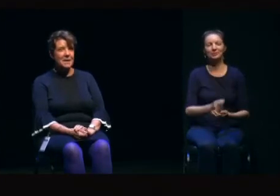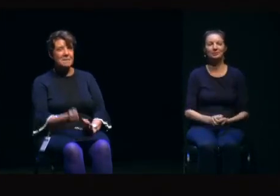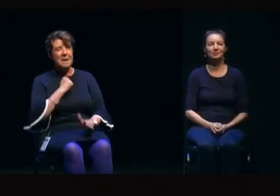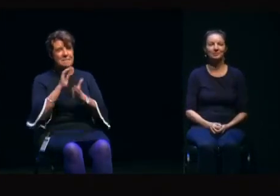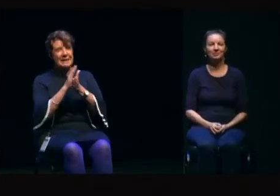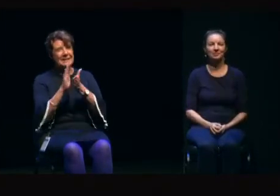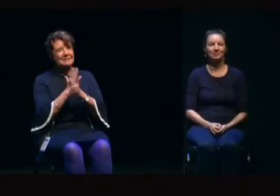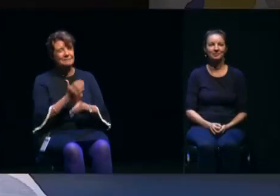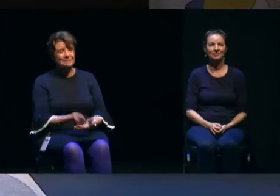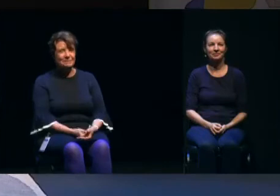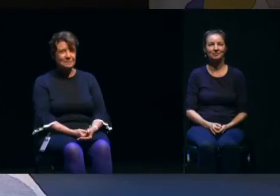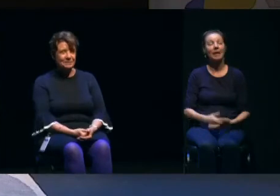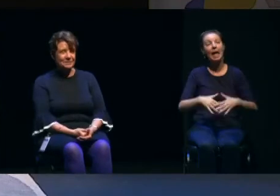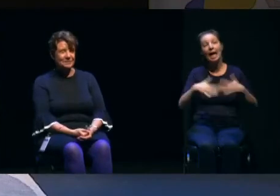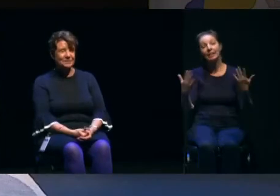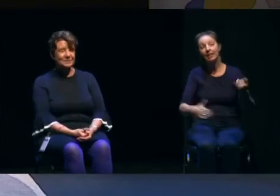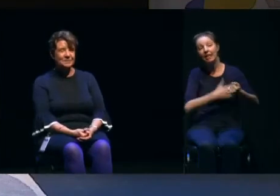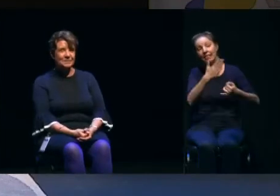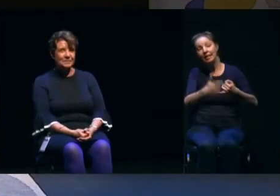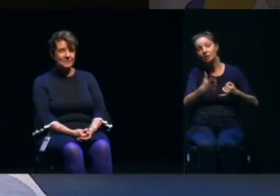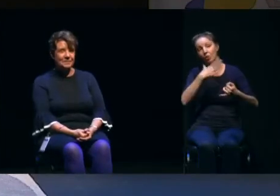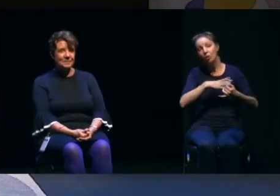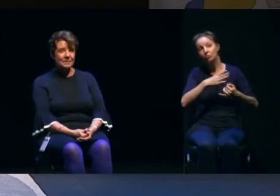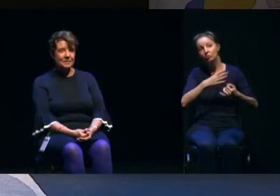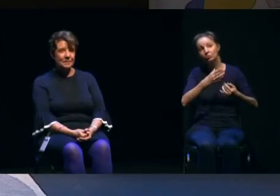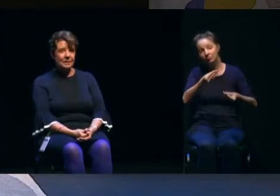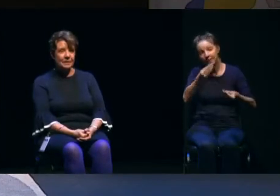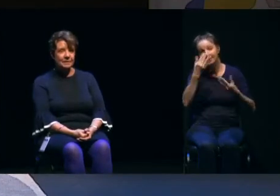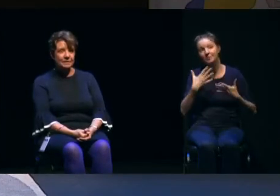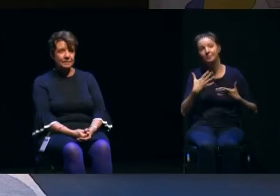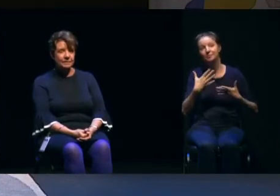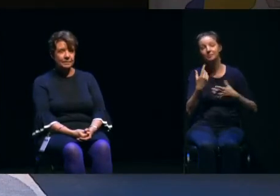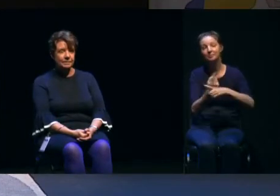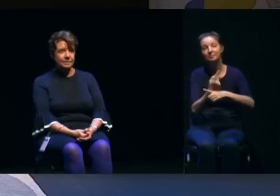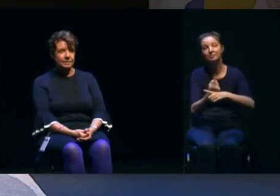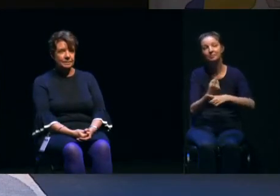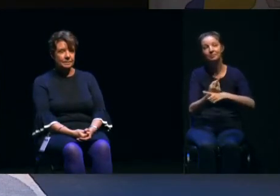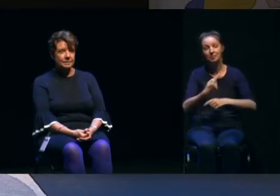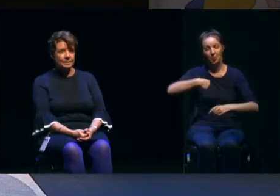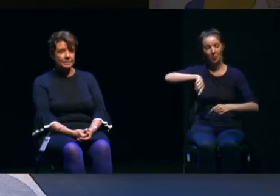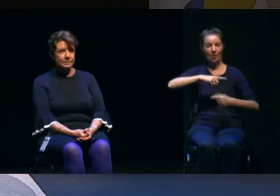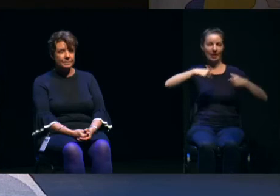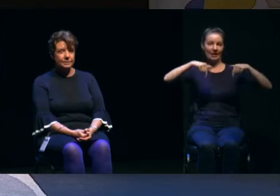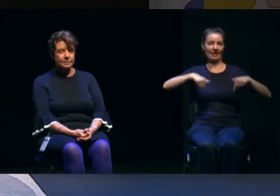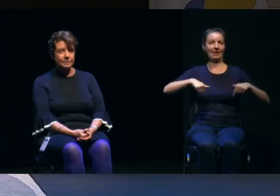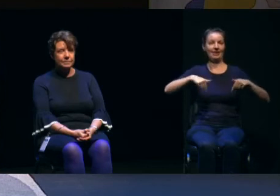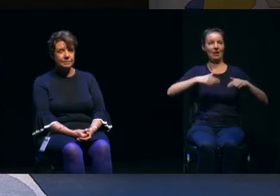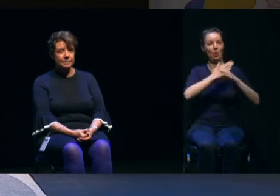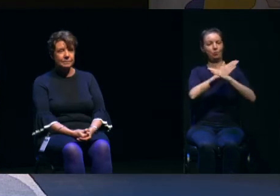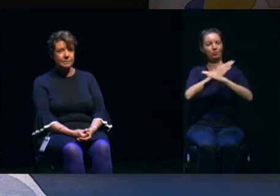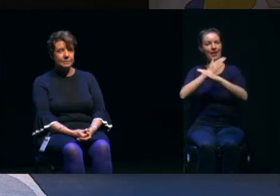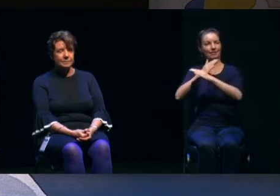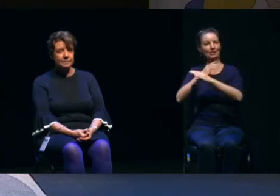Are there any parting words you'd like to leave us with from where you are sitting? We're here in, as you know, in the Sydney Opera House, where